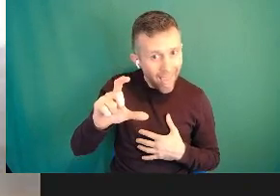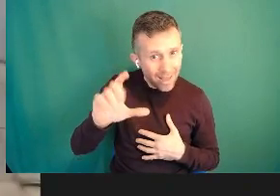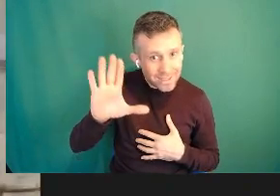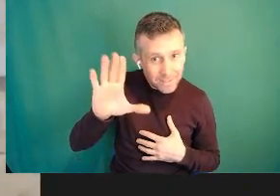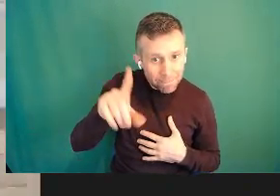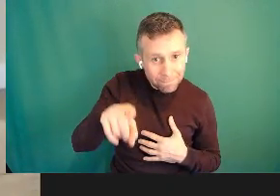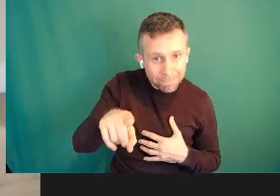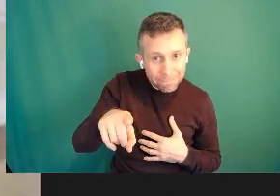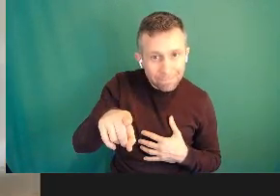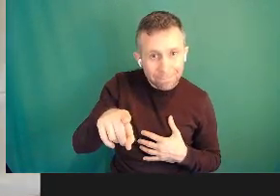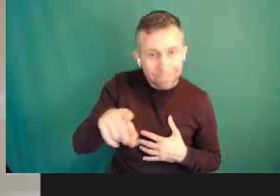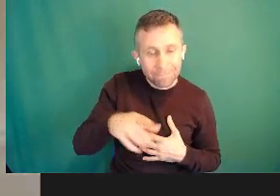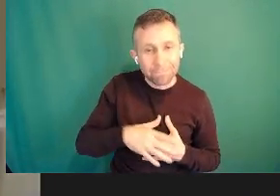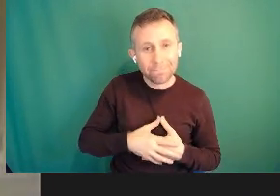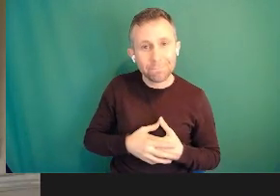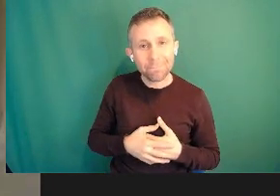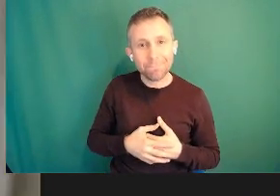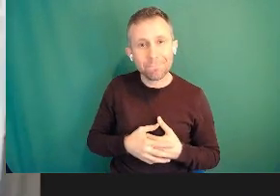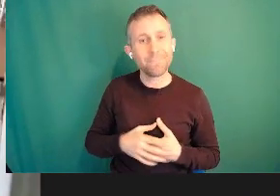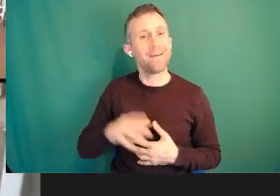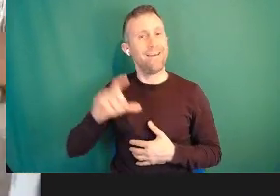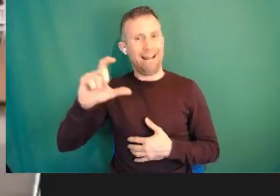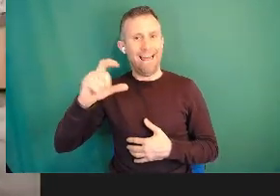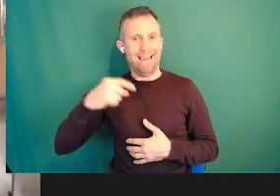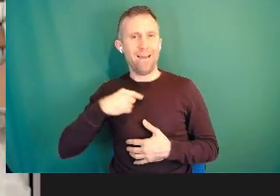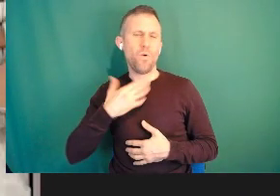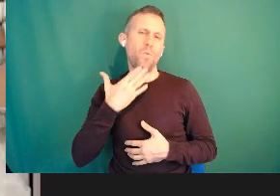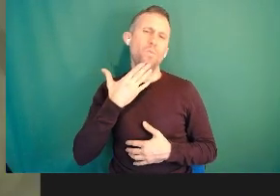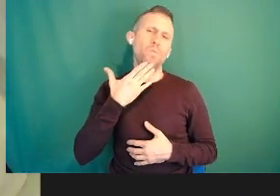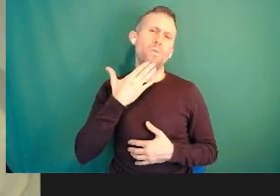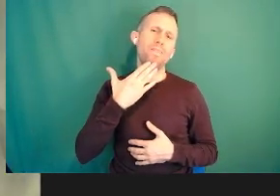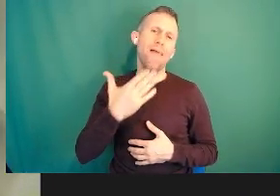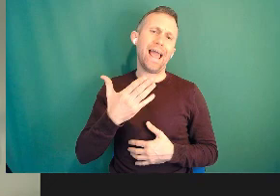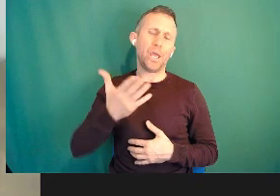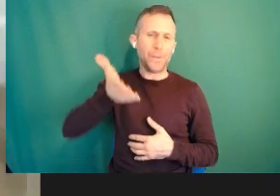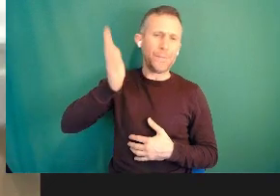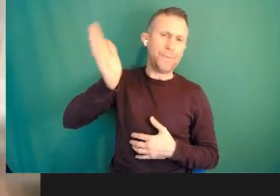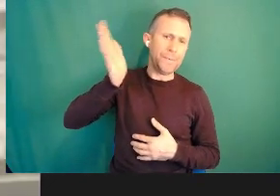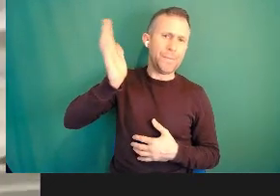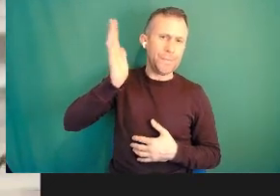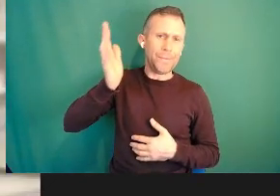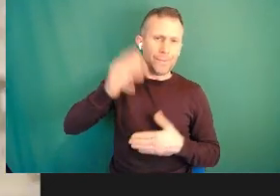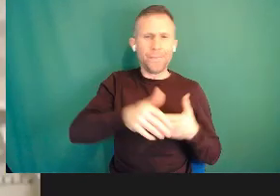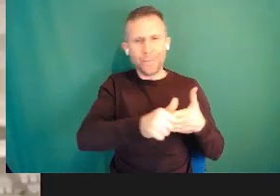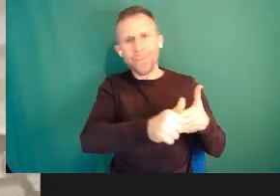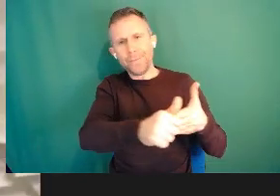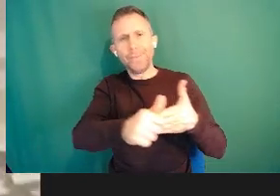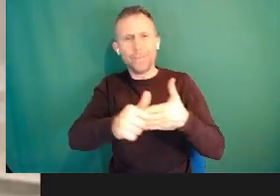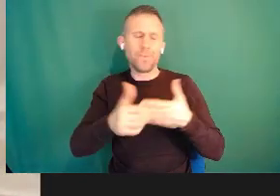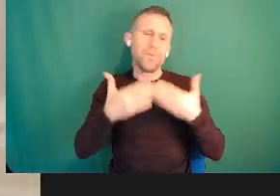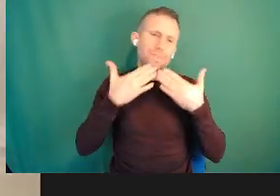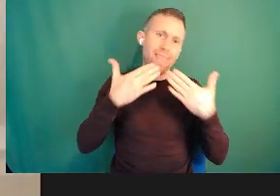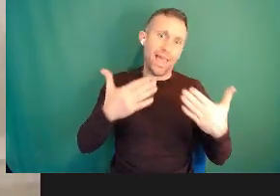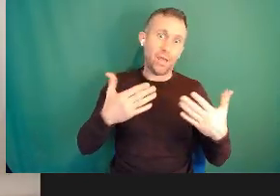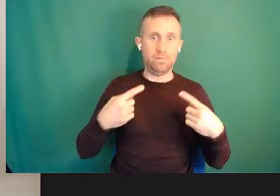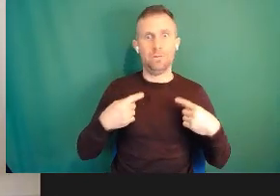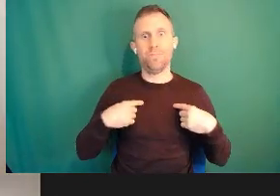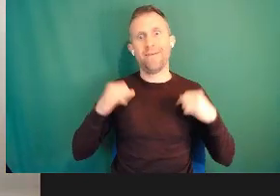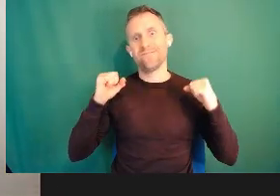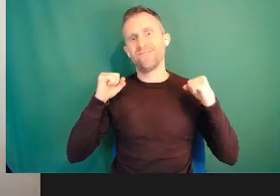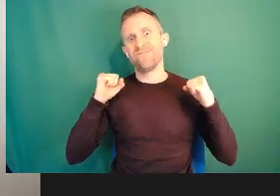Hello, thank you very much. That was really good. And I am a great Ghosts fan. I absolutely adore